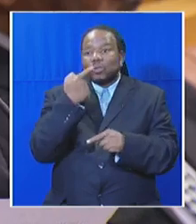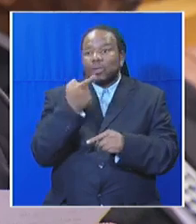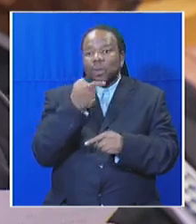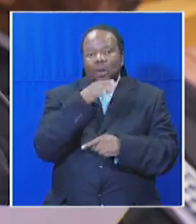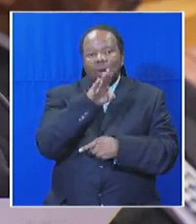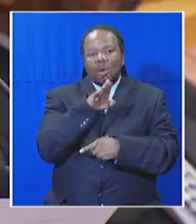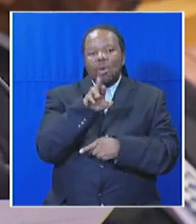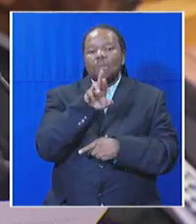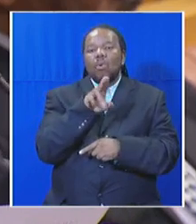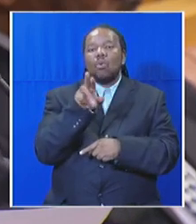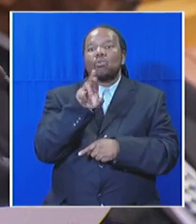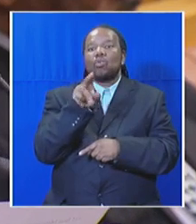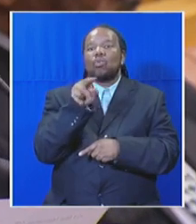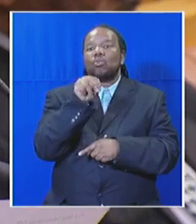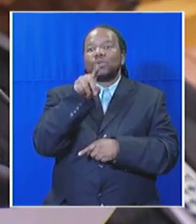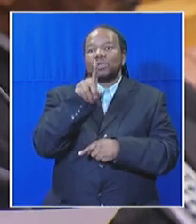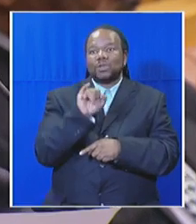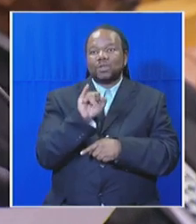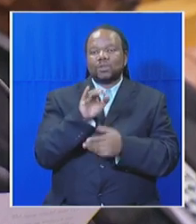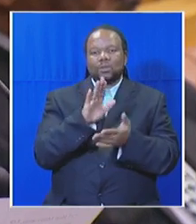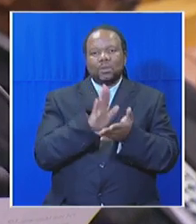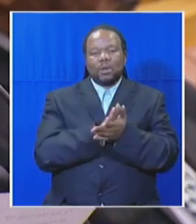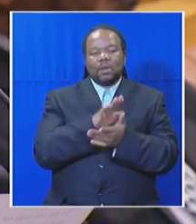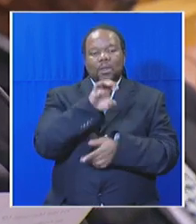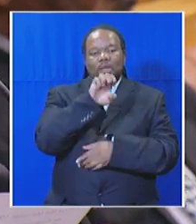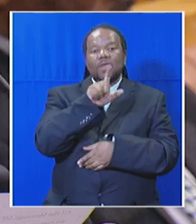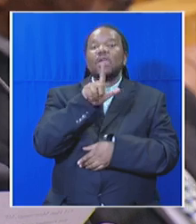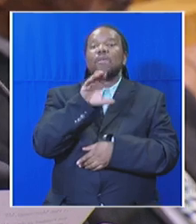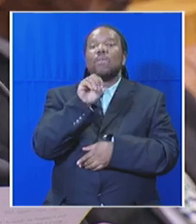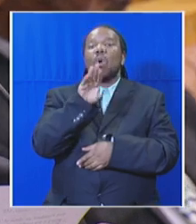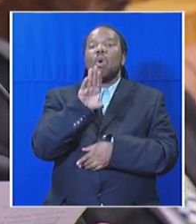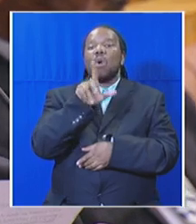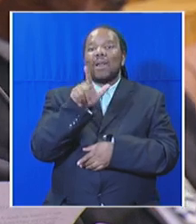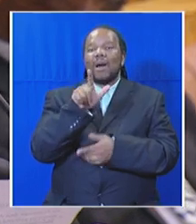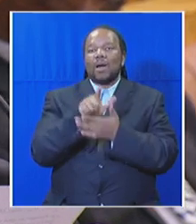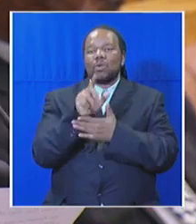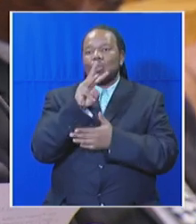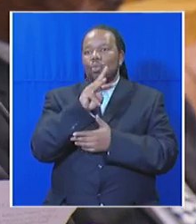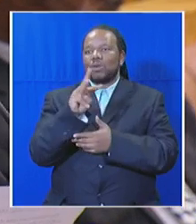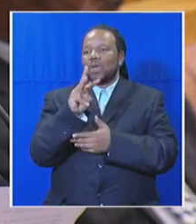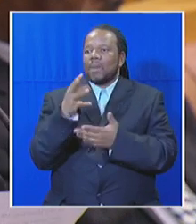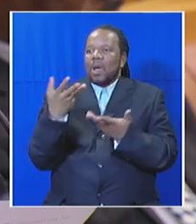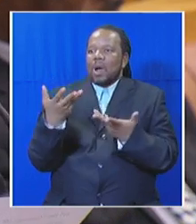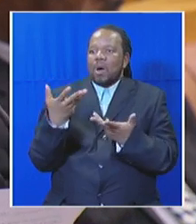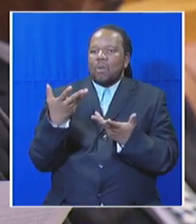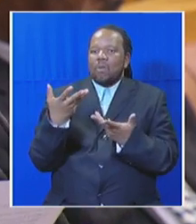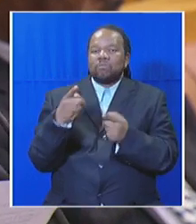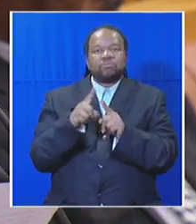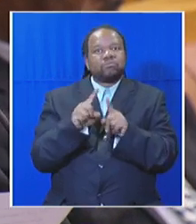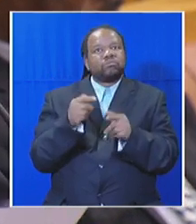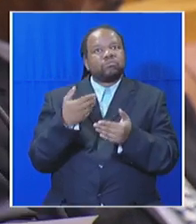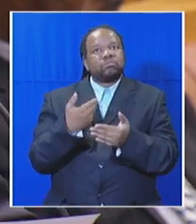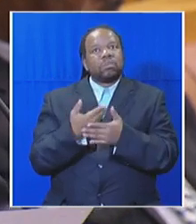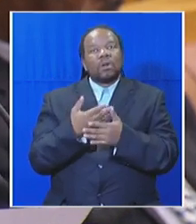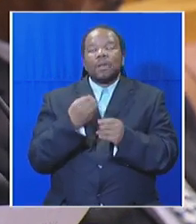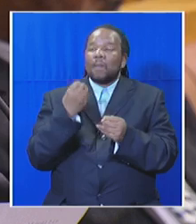instance, and the outbreak of Ebola in the West Coast? Since this phrase entered the African lexicon